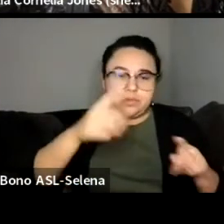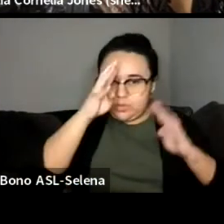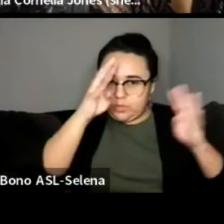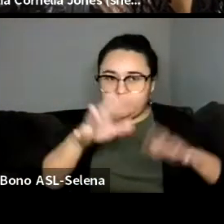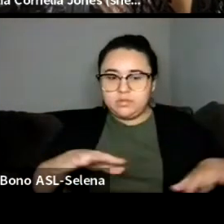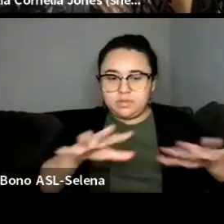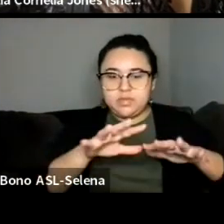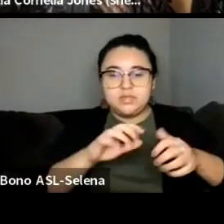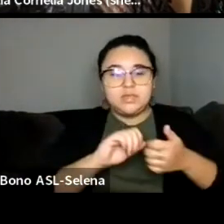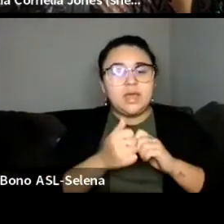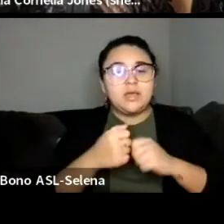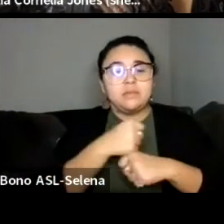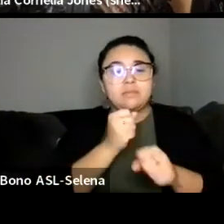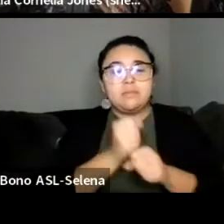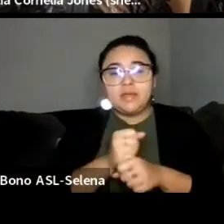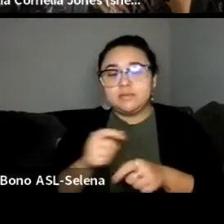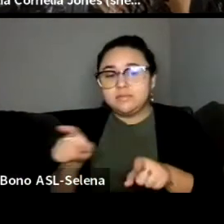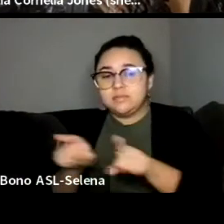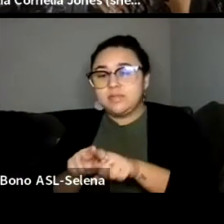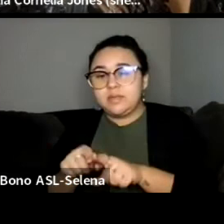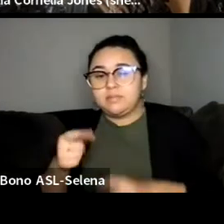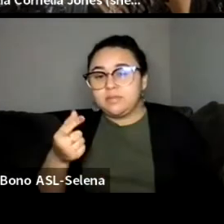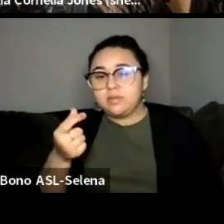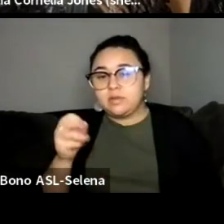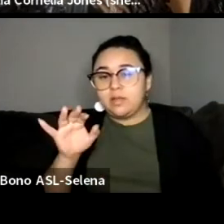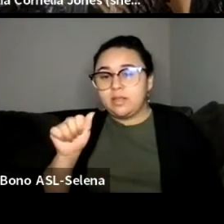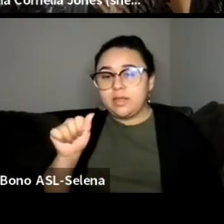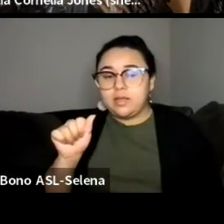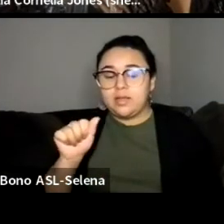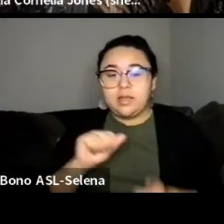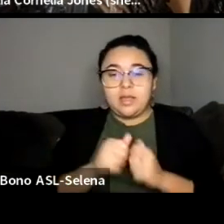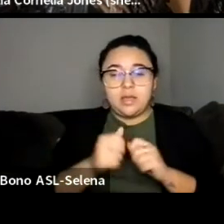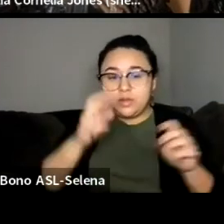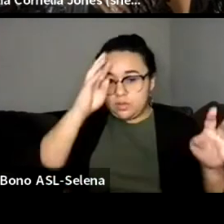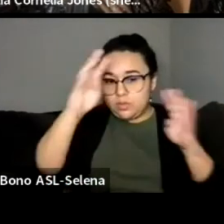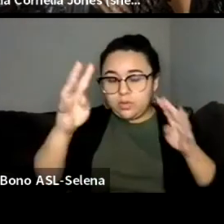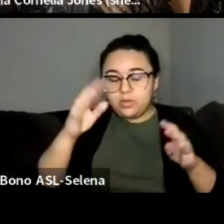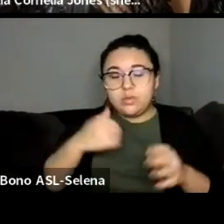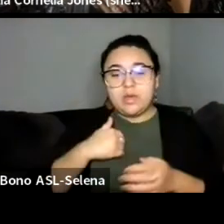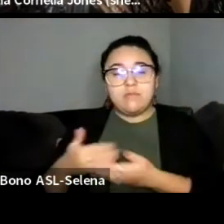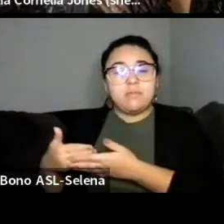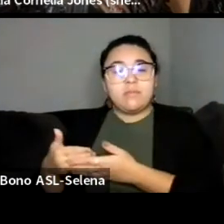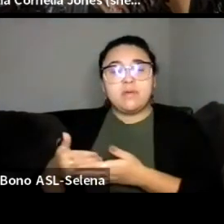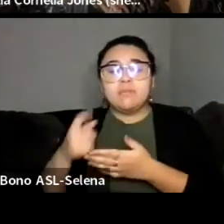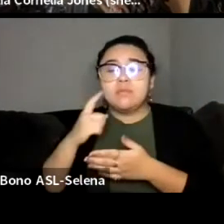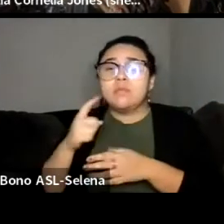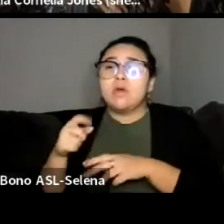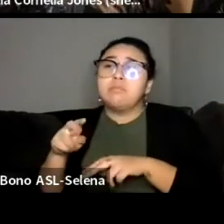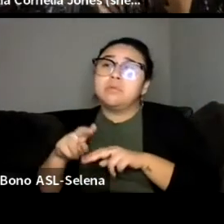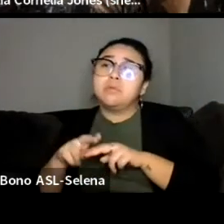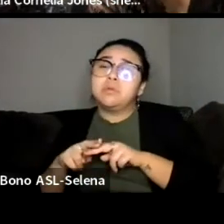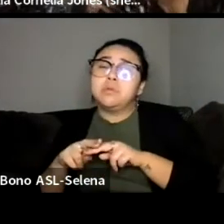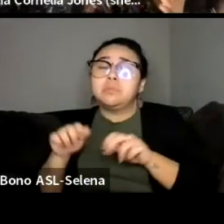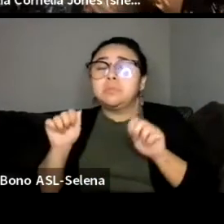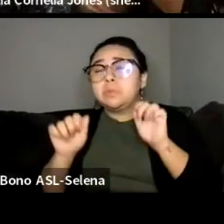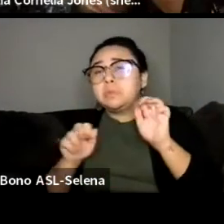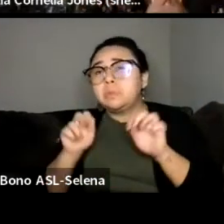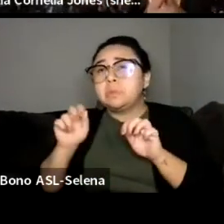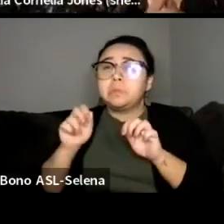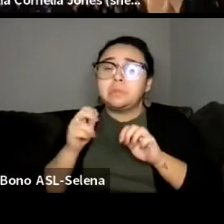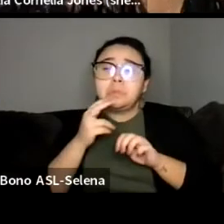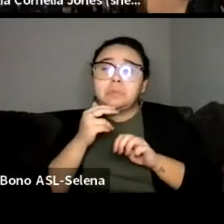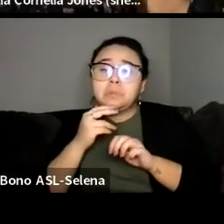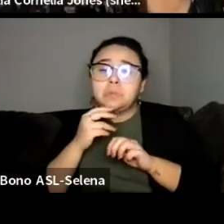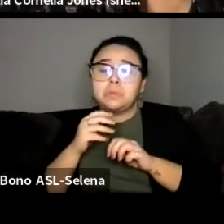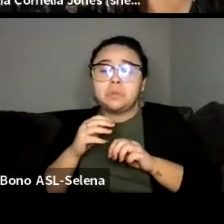create, as Garley is saying, when you have the baby that you thought would gently sit in the high chair and make cute faces at you, chewing